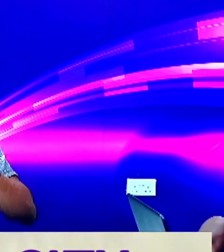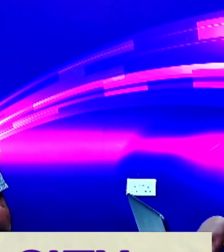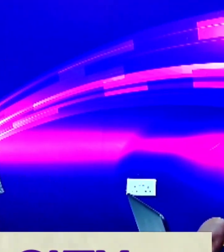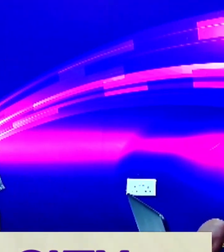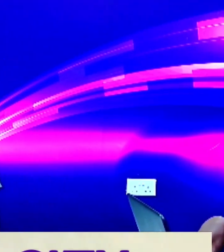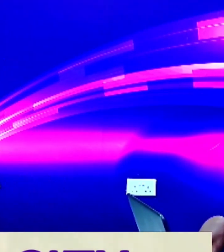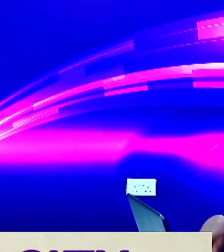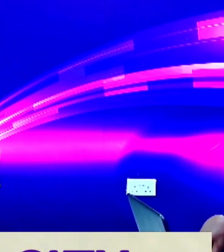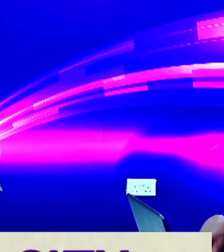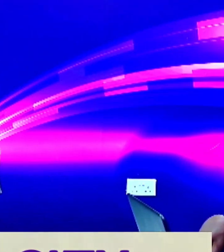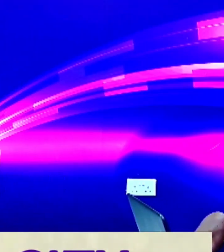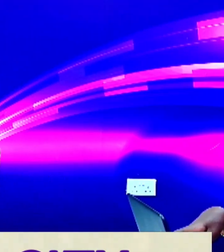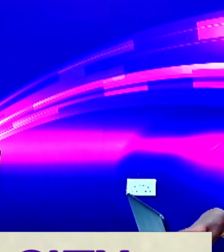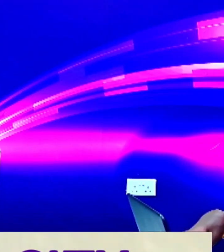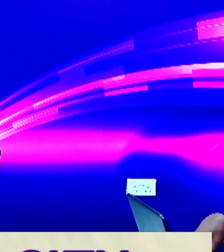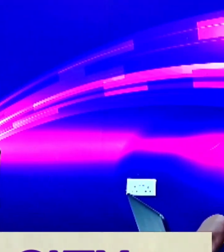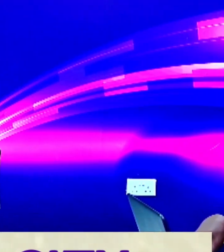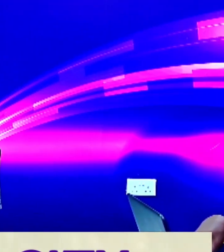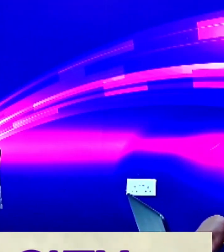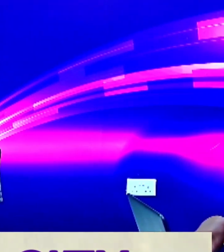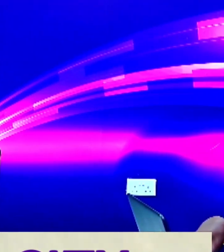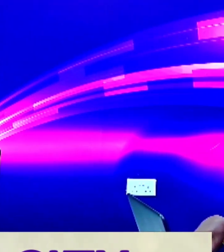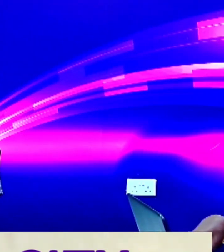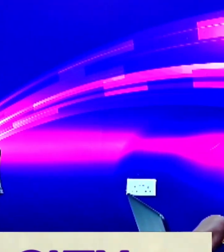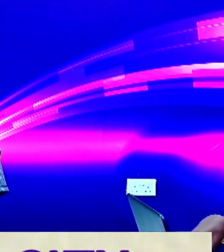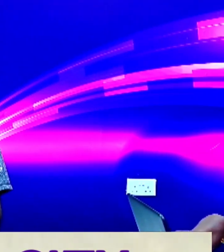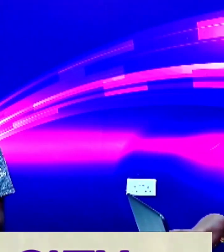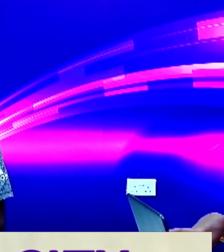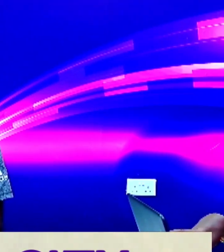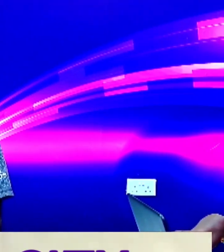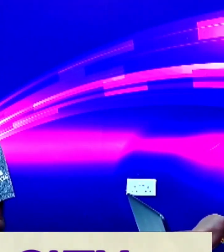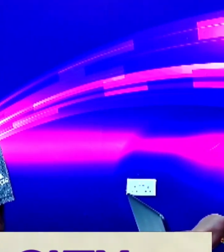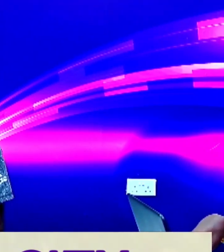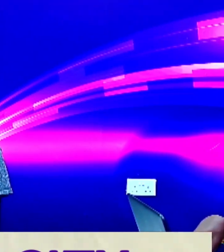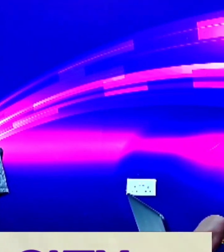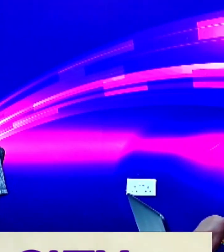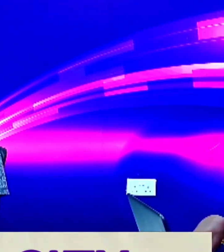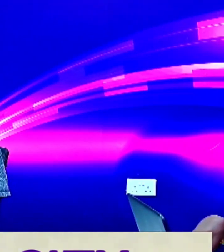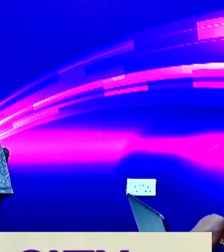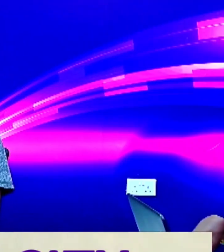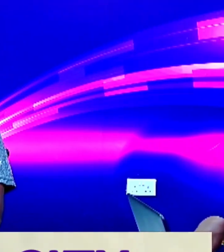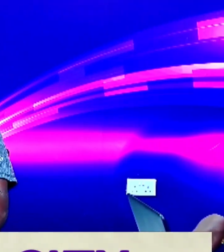competition, and then they can pick Bajaber. But right now, it's a loss